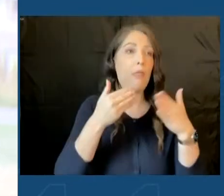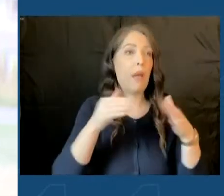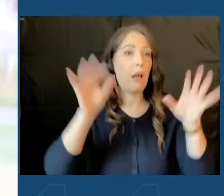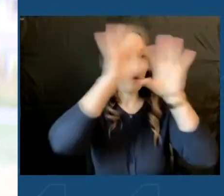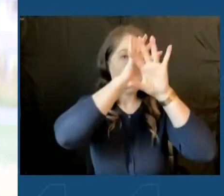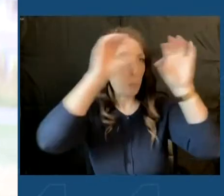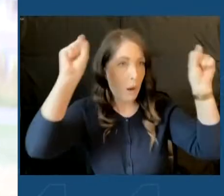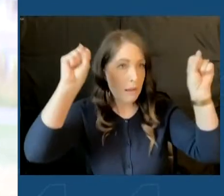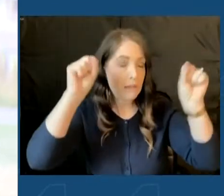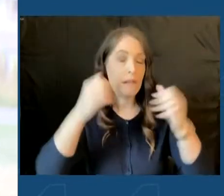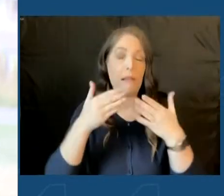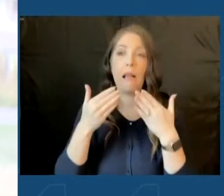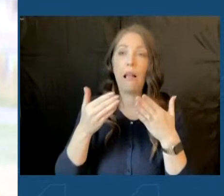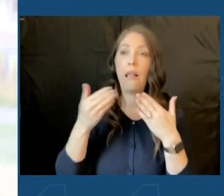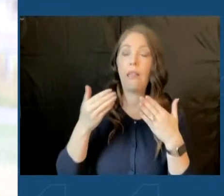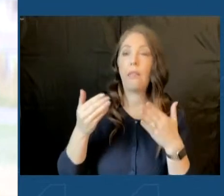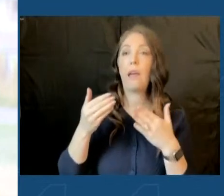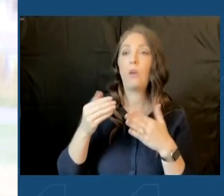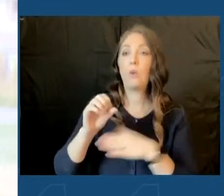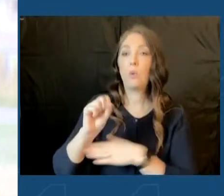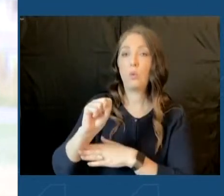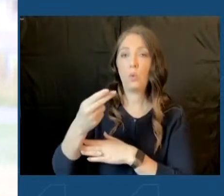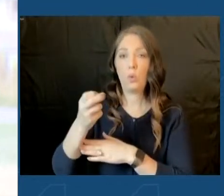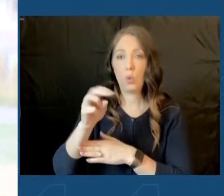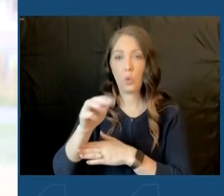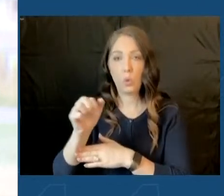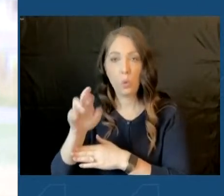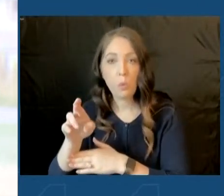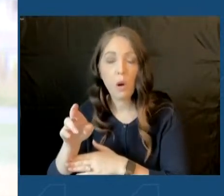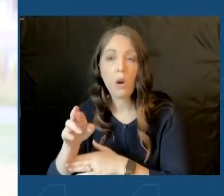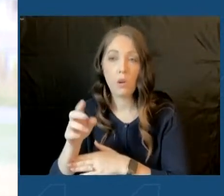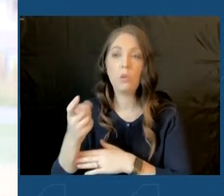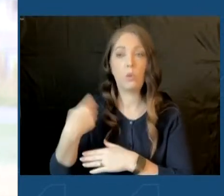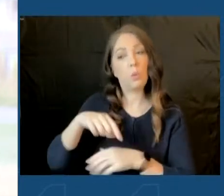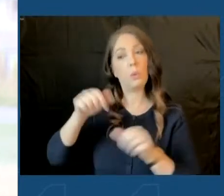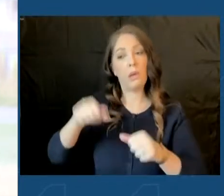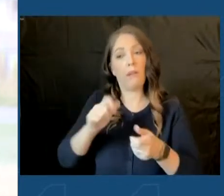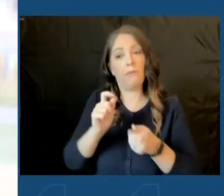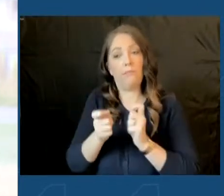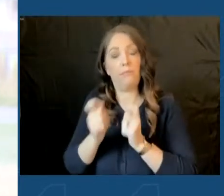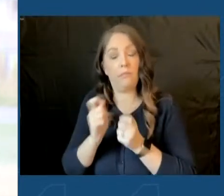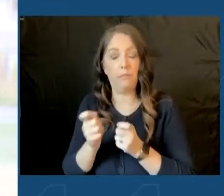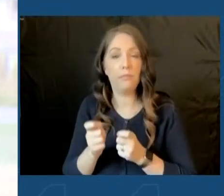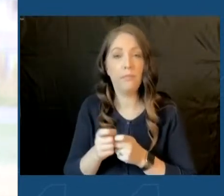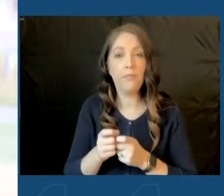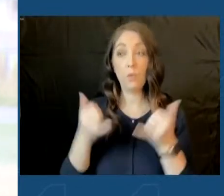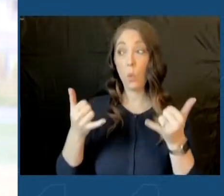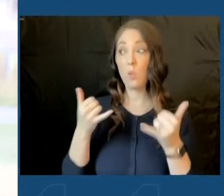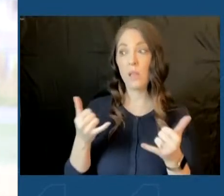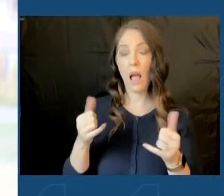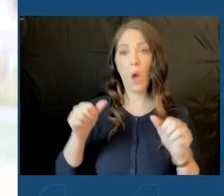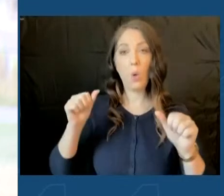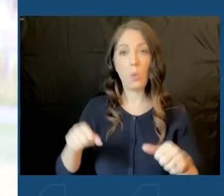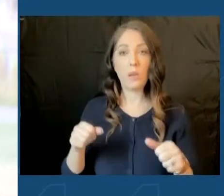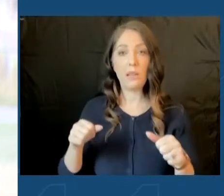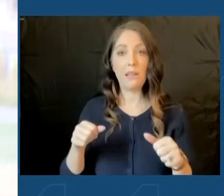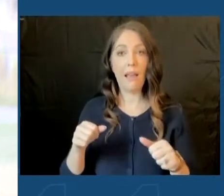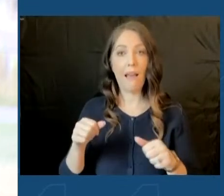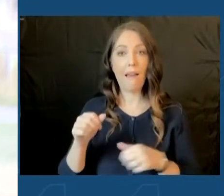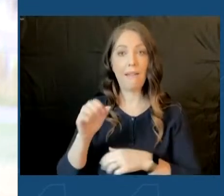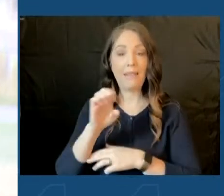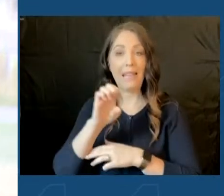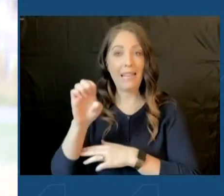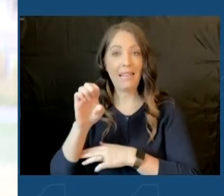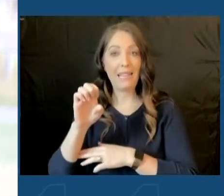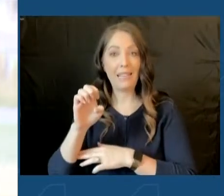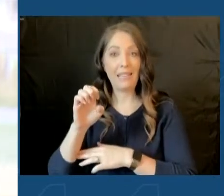Higgins, and others who delivered for us. And in so doing, we can do something that we talked about a little while back, which is reconnect the east side of Buffalo